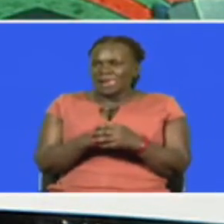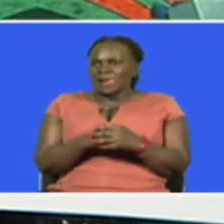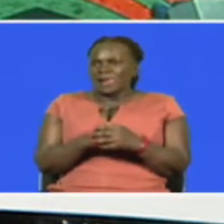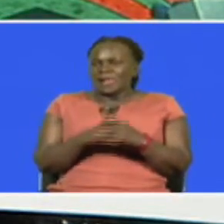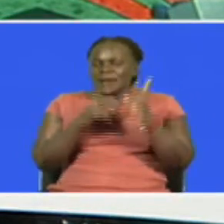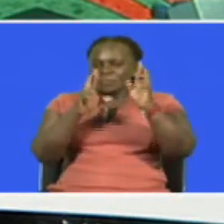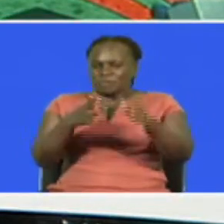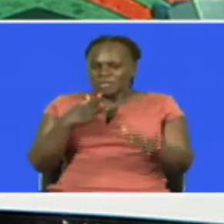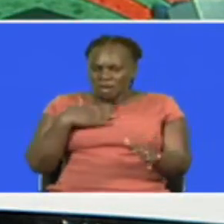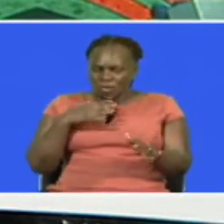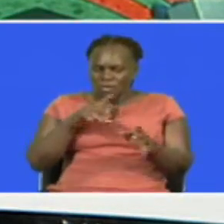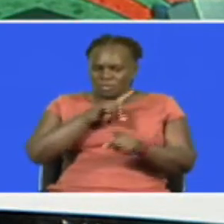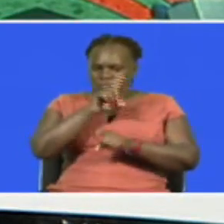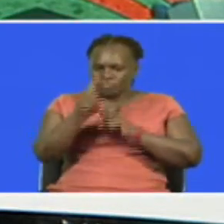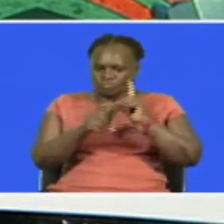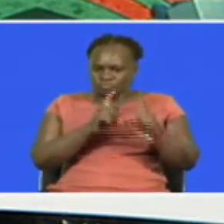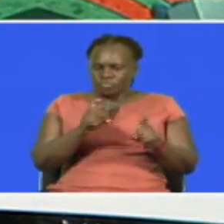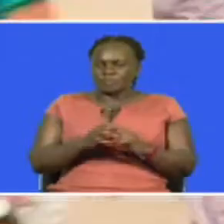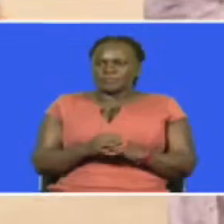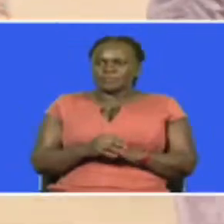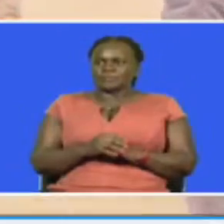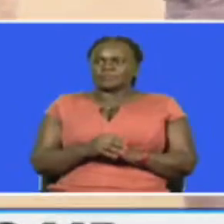Jeff Kirui interrogates.